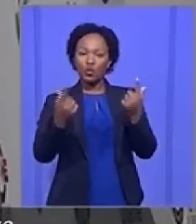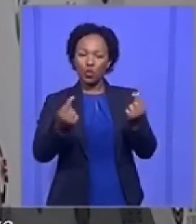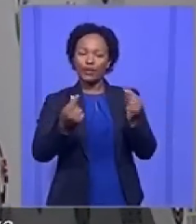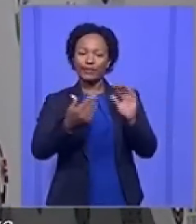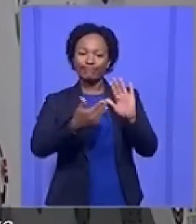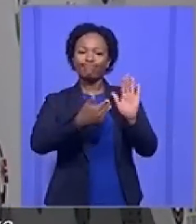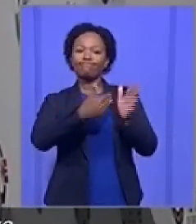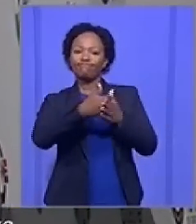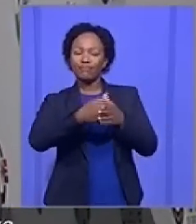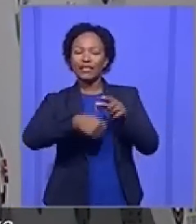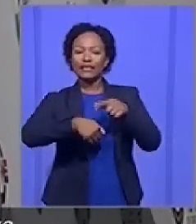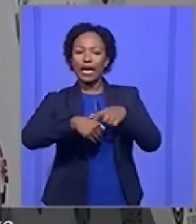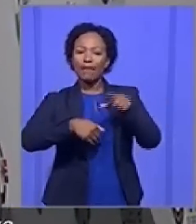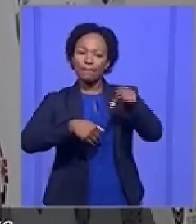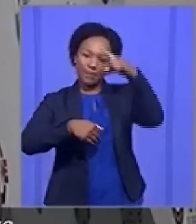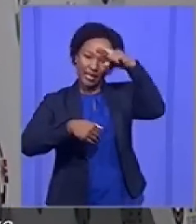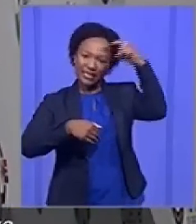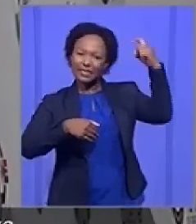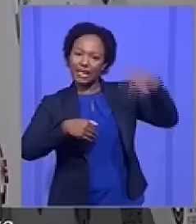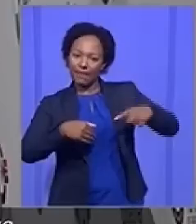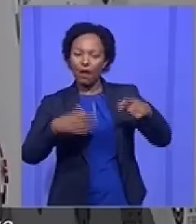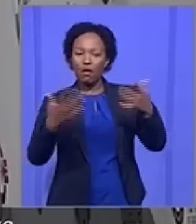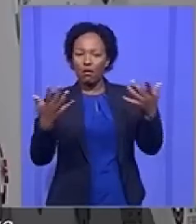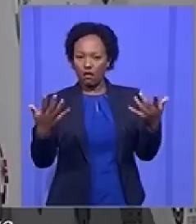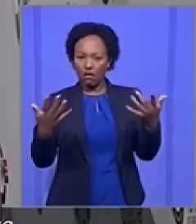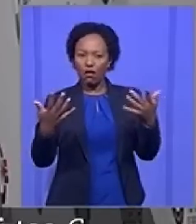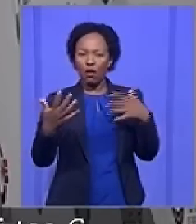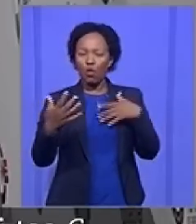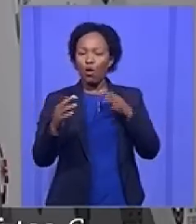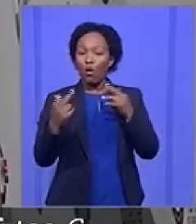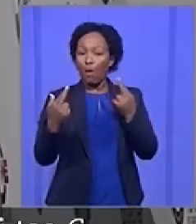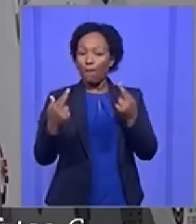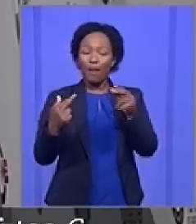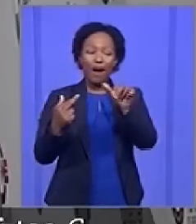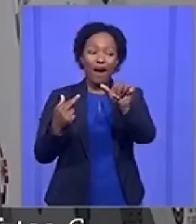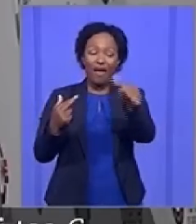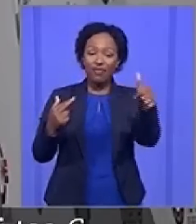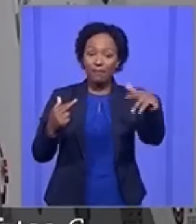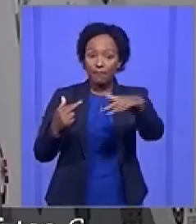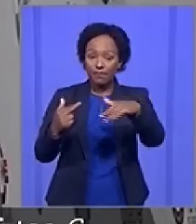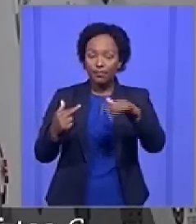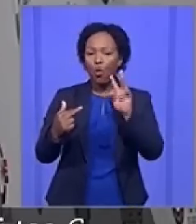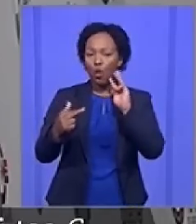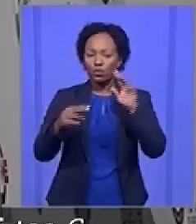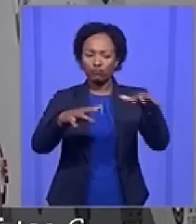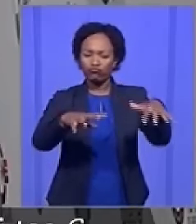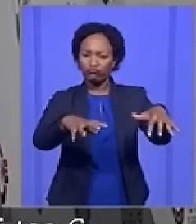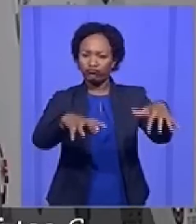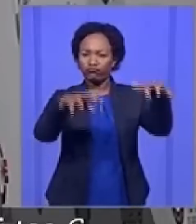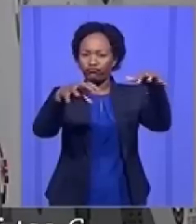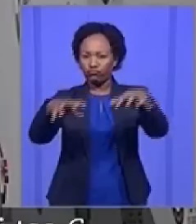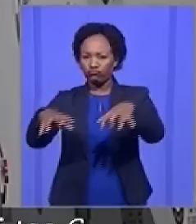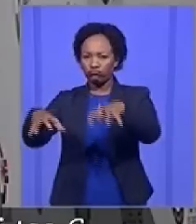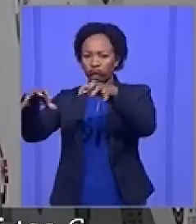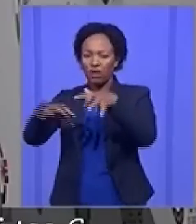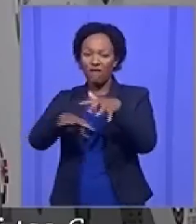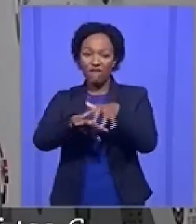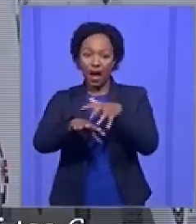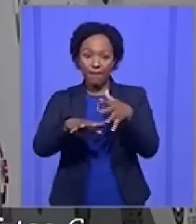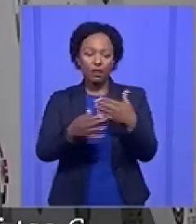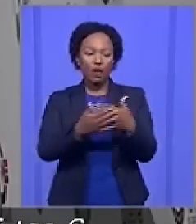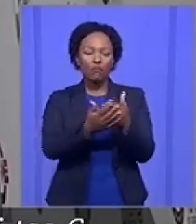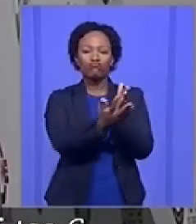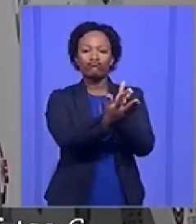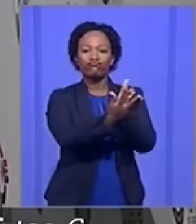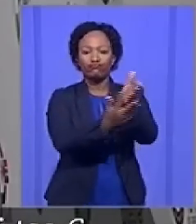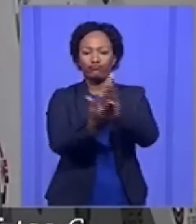So we expect that there will be high flows in those tributaries so that the farmers can be able to access the water.